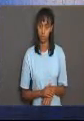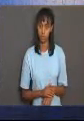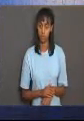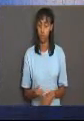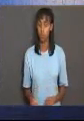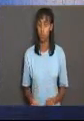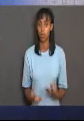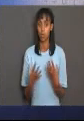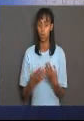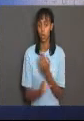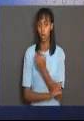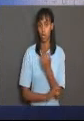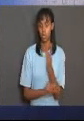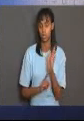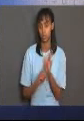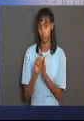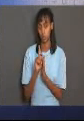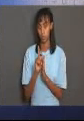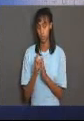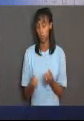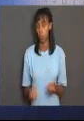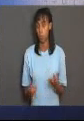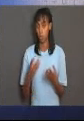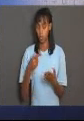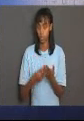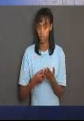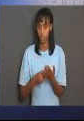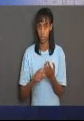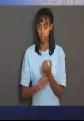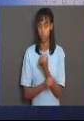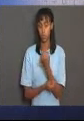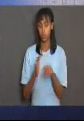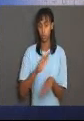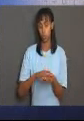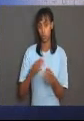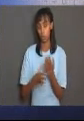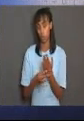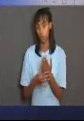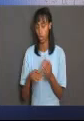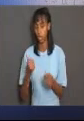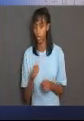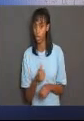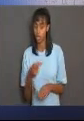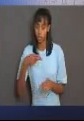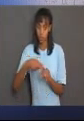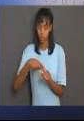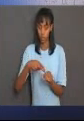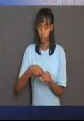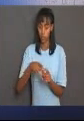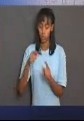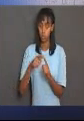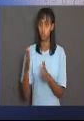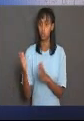The more a country develops, the more it depends on oil and other fossil fuels